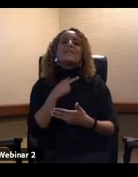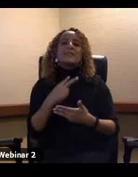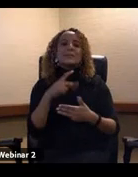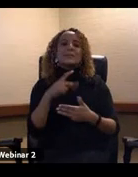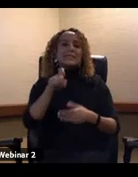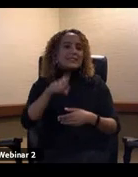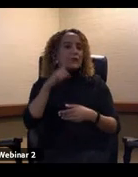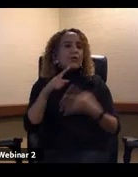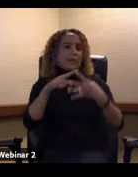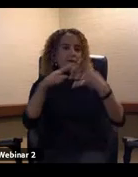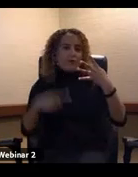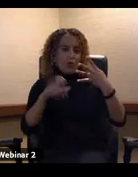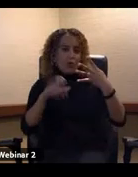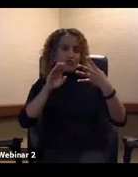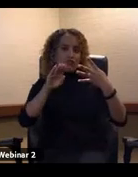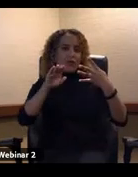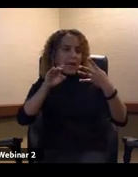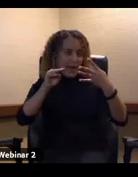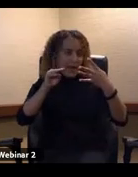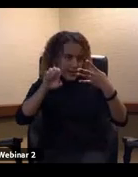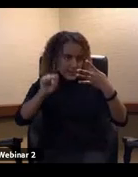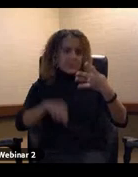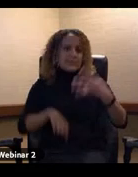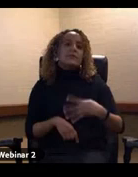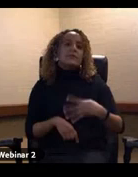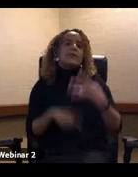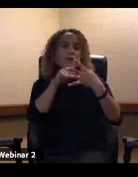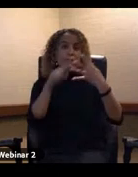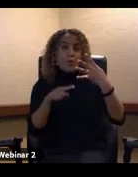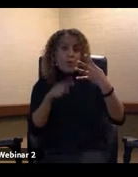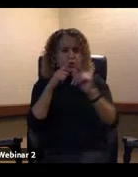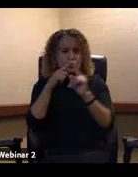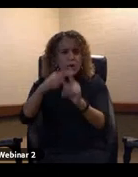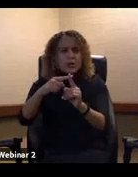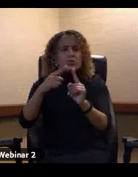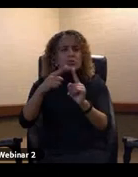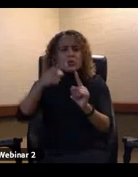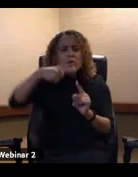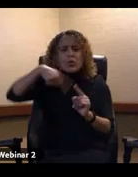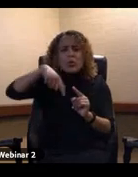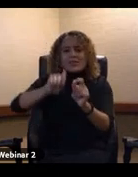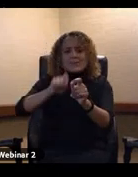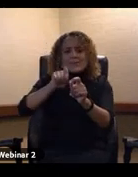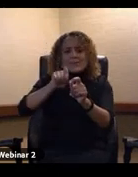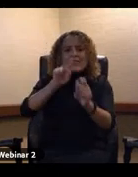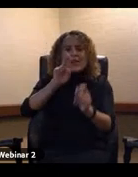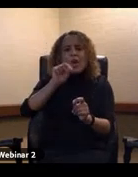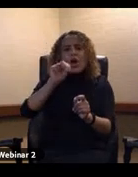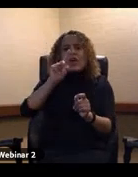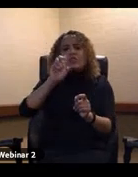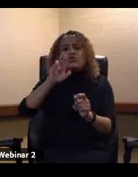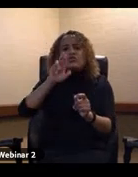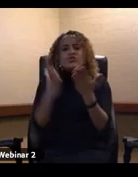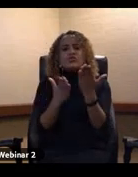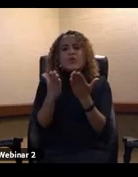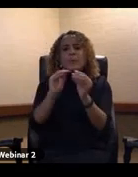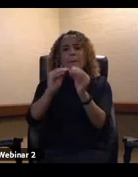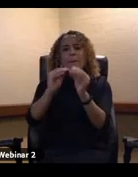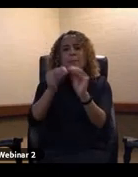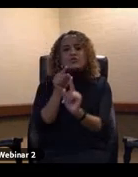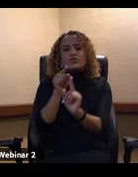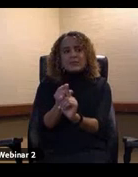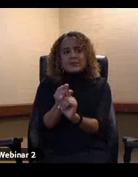of victims of these 4 crimes and that are designed primarily for and are targeted to a specific underserved population. And any of